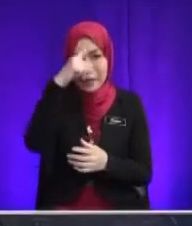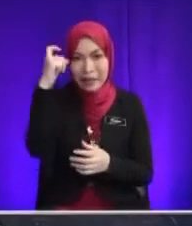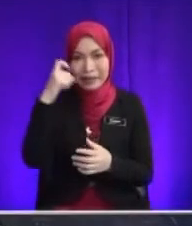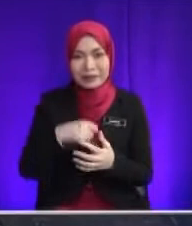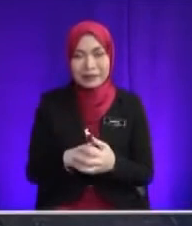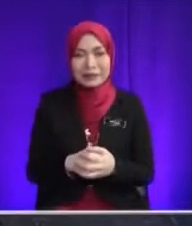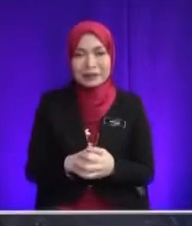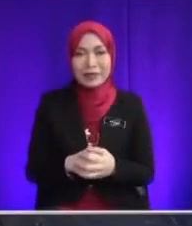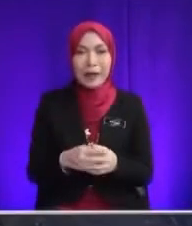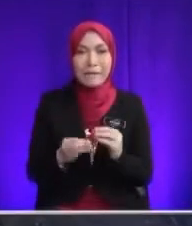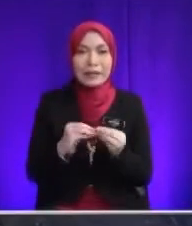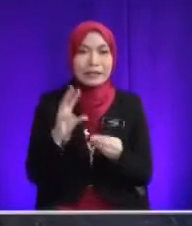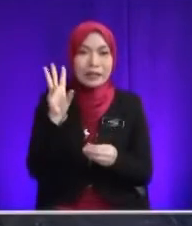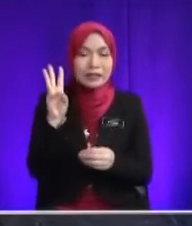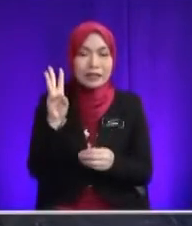6.